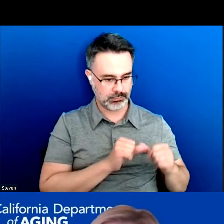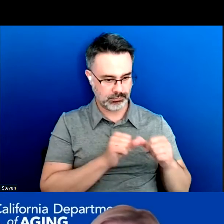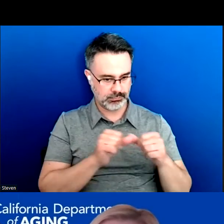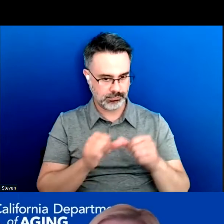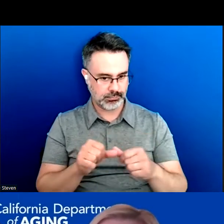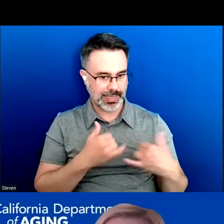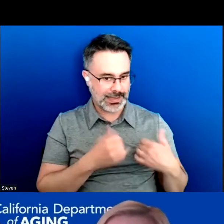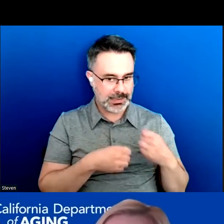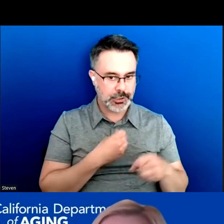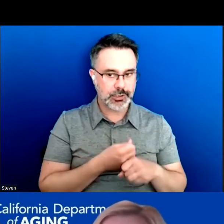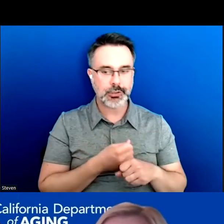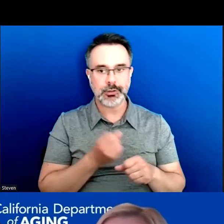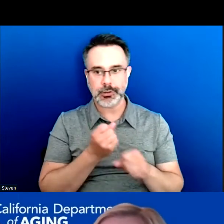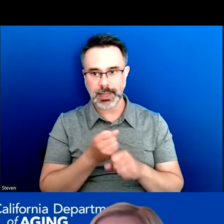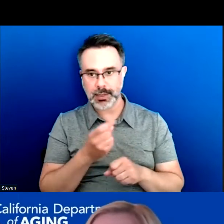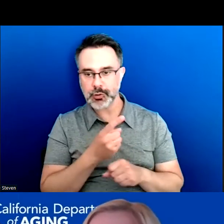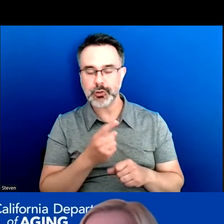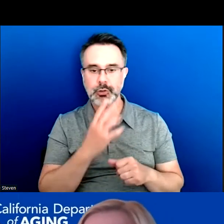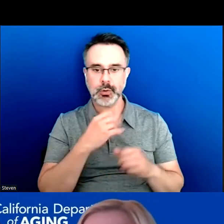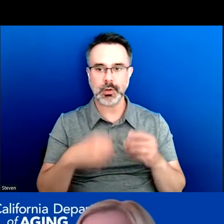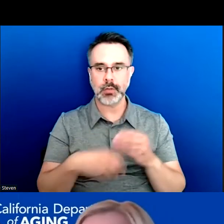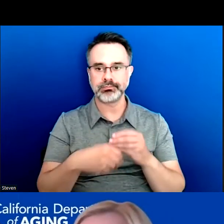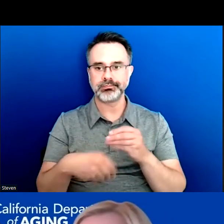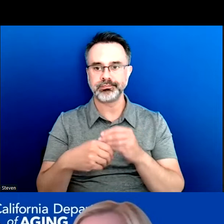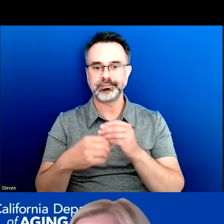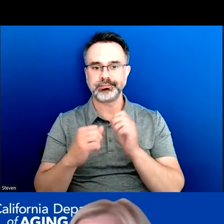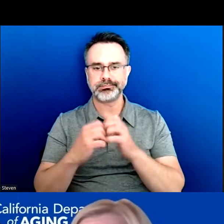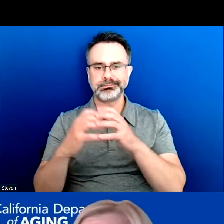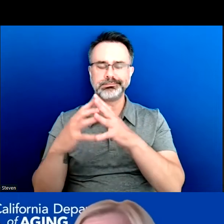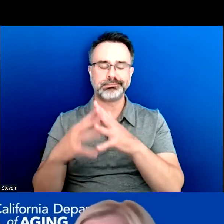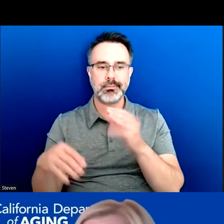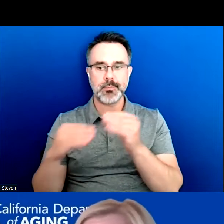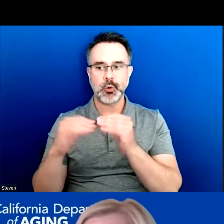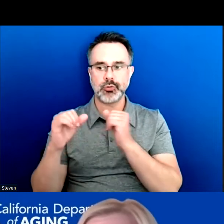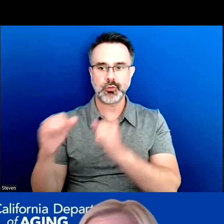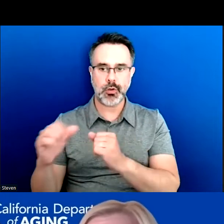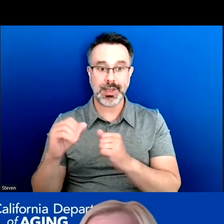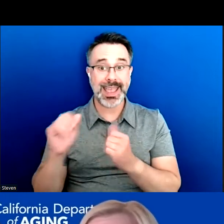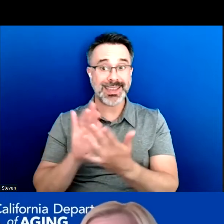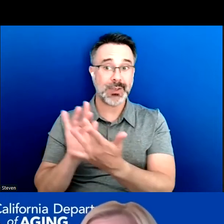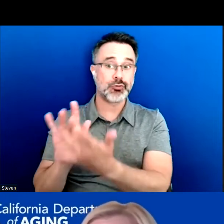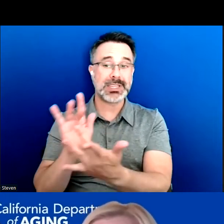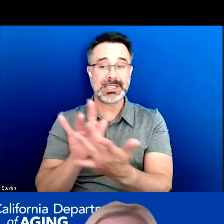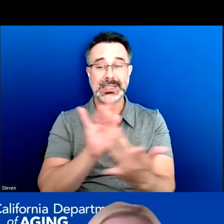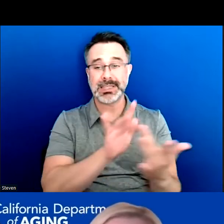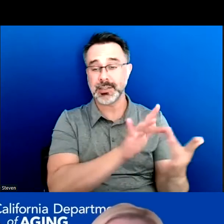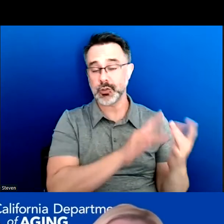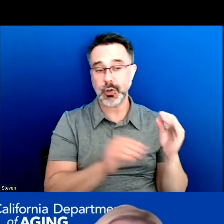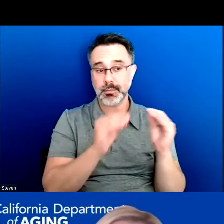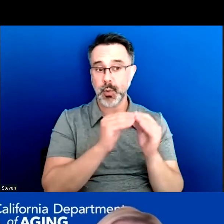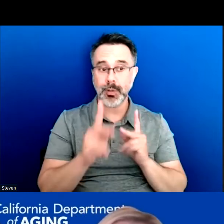we're building out that system that is stronger and can reach more people with more complex